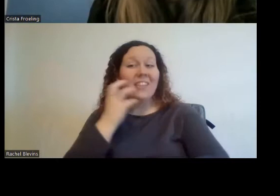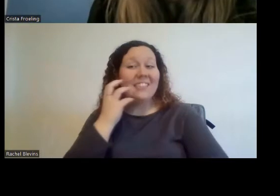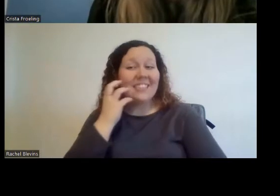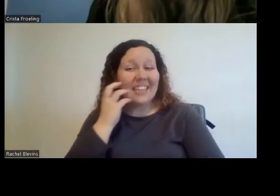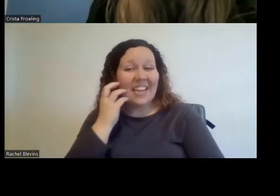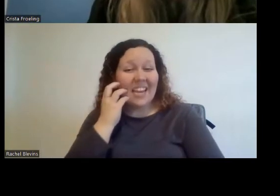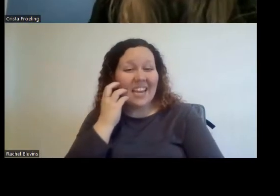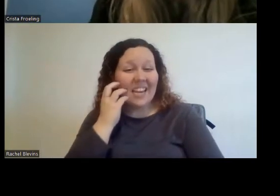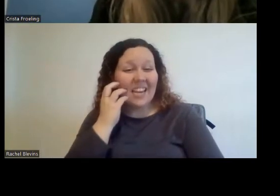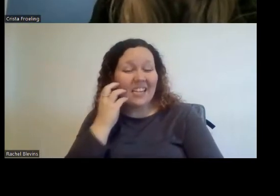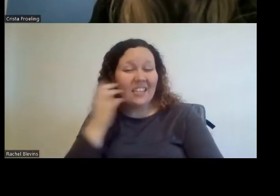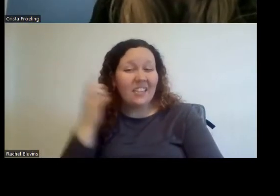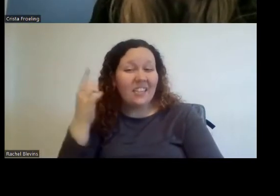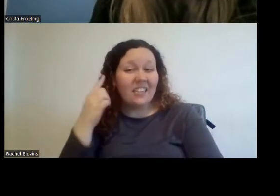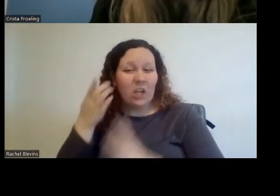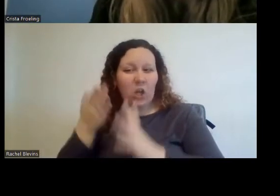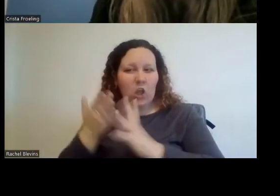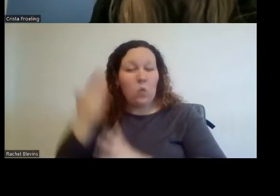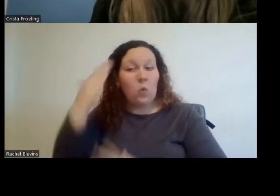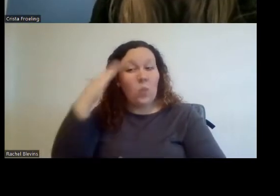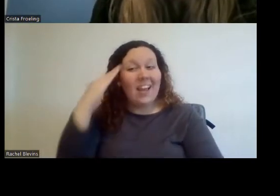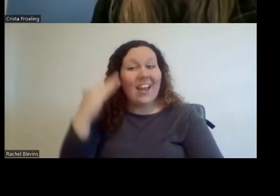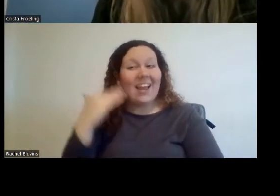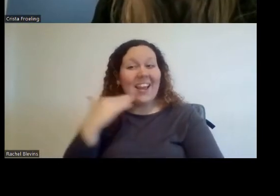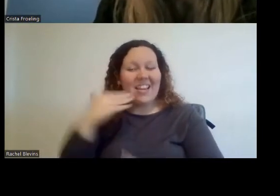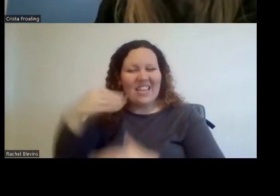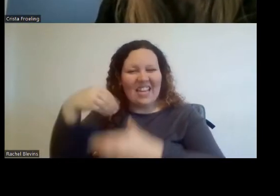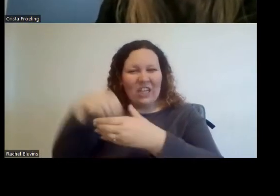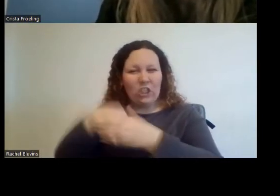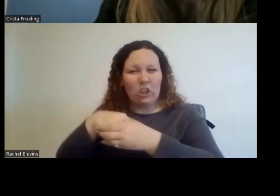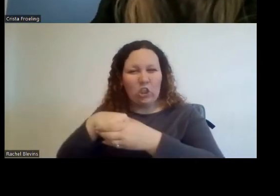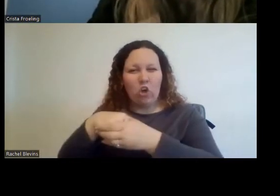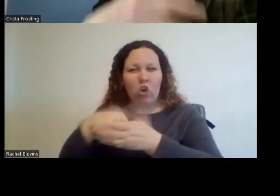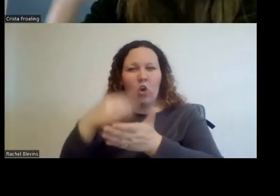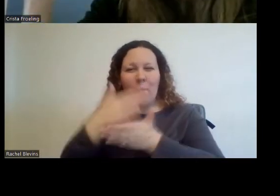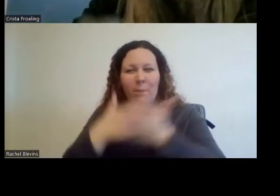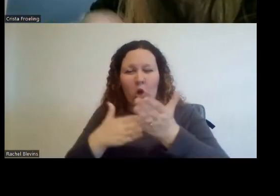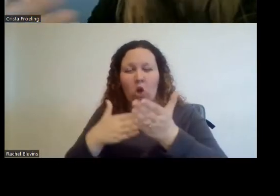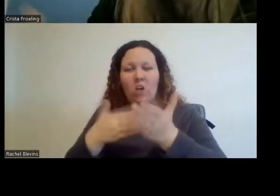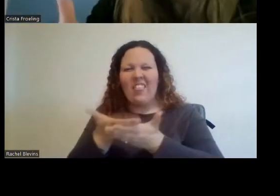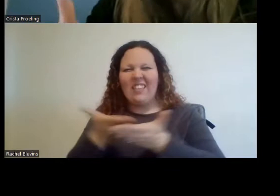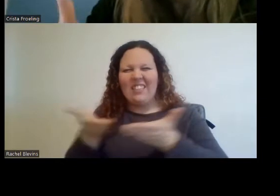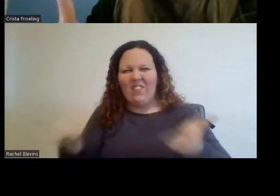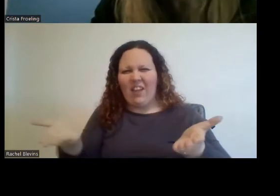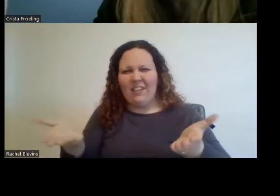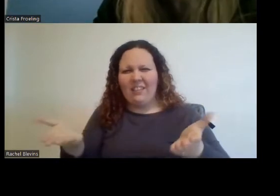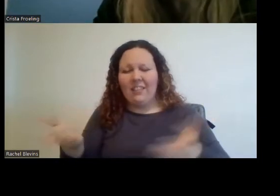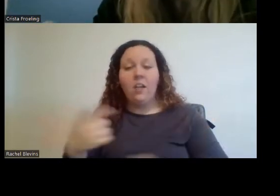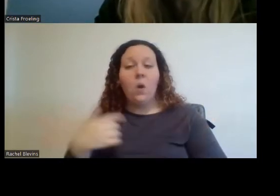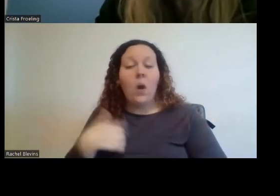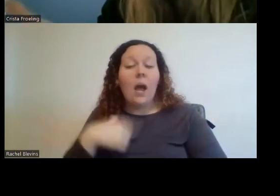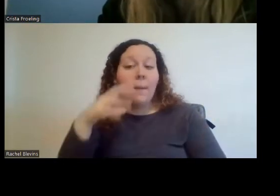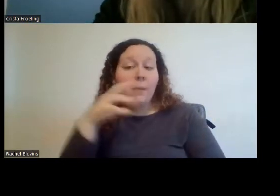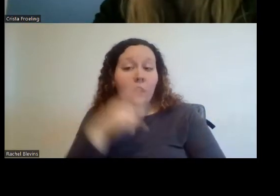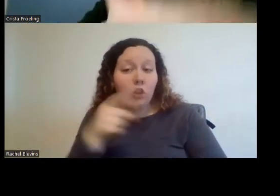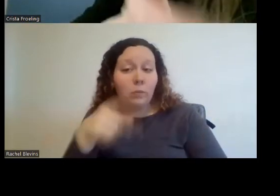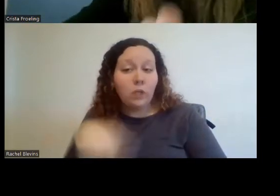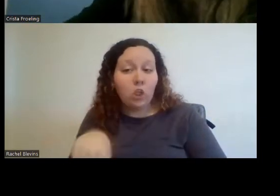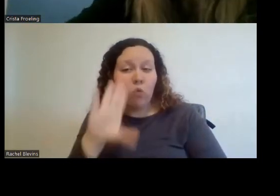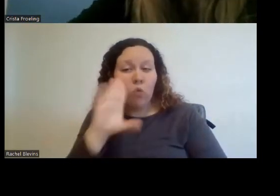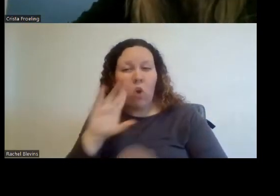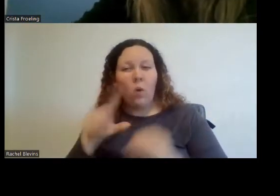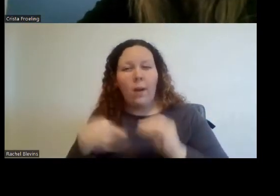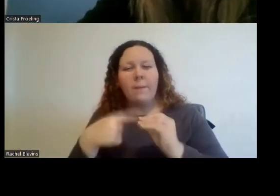there, through the headpiece to the internal portion of the device. So I'm just assuming that you guys all know about like cochlear implants